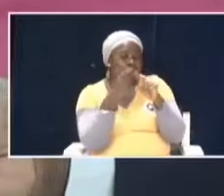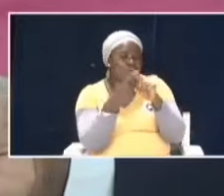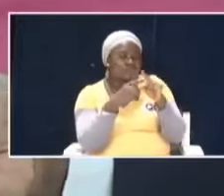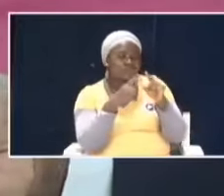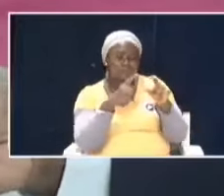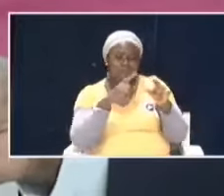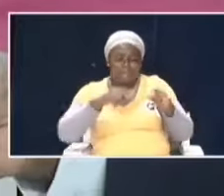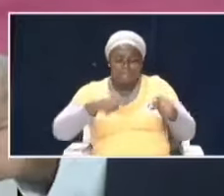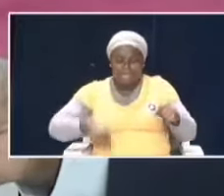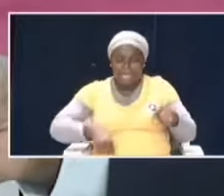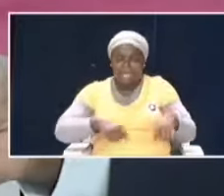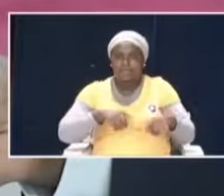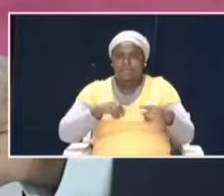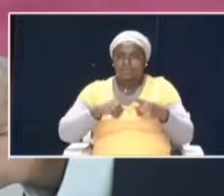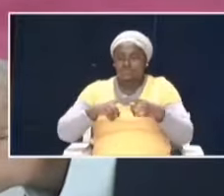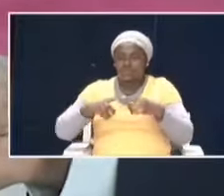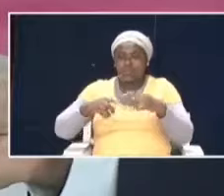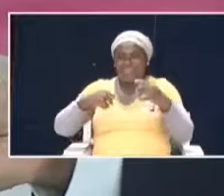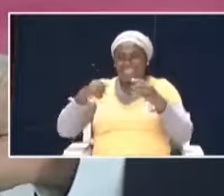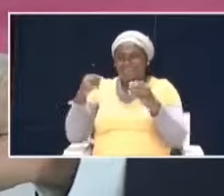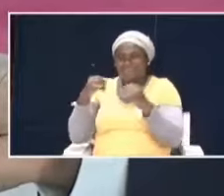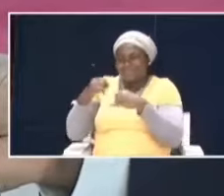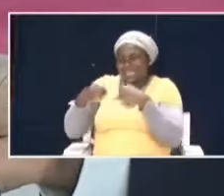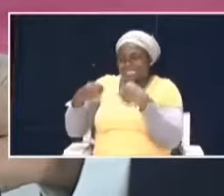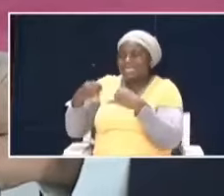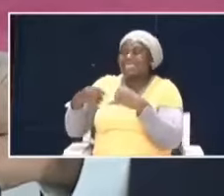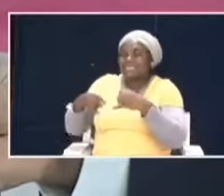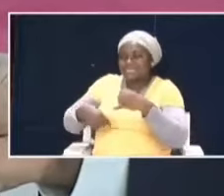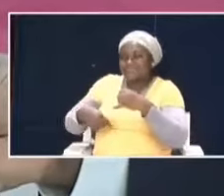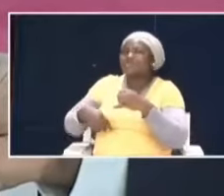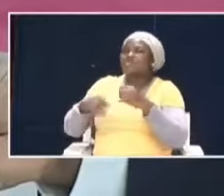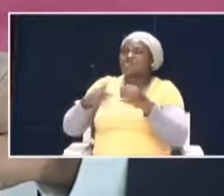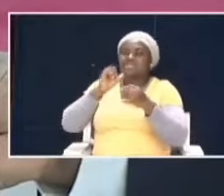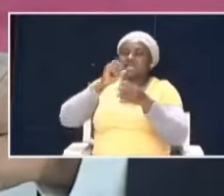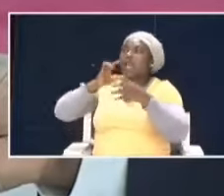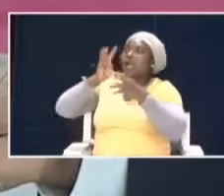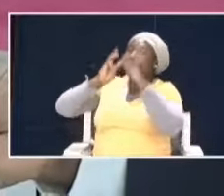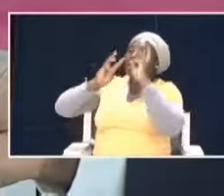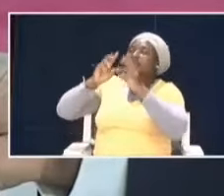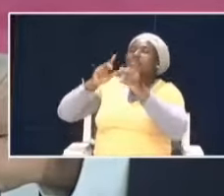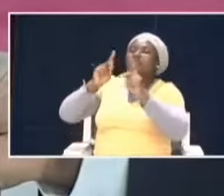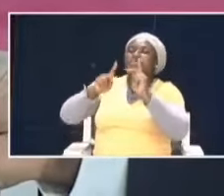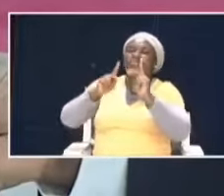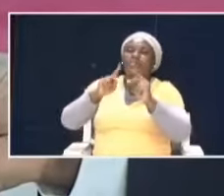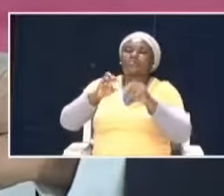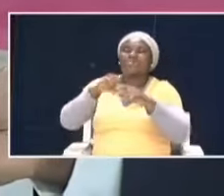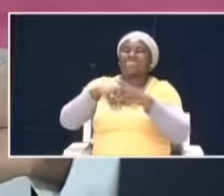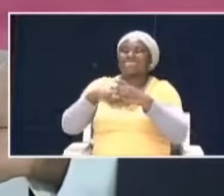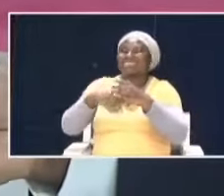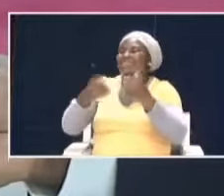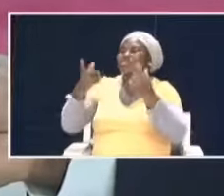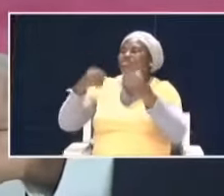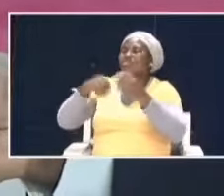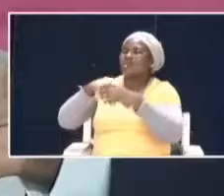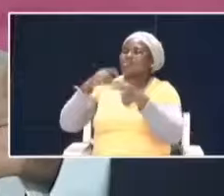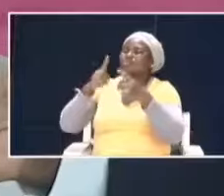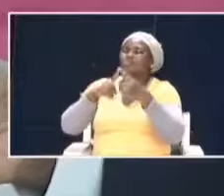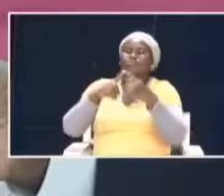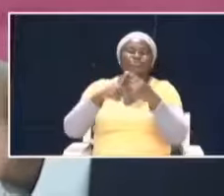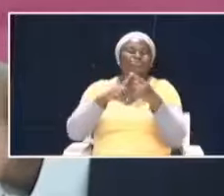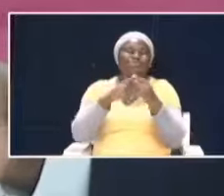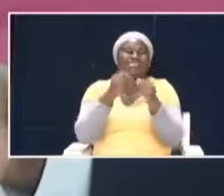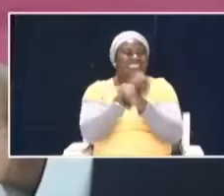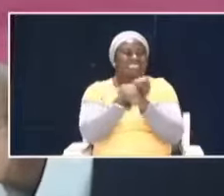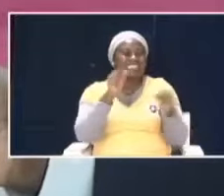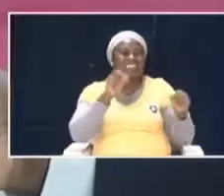intestine. She now cried out that people inside came out to rescue her. I thank God that she